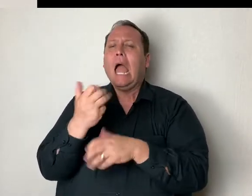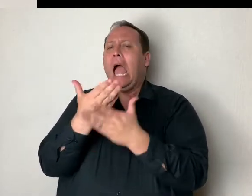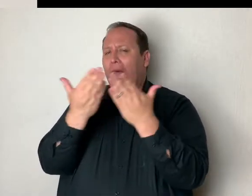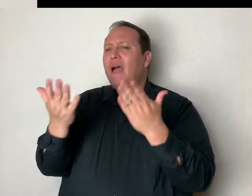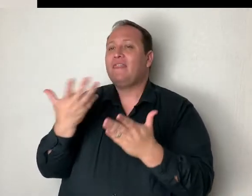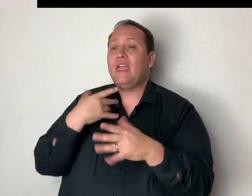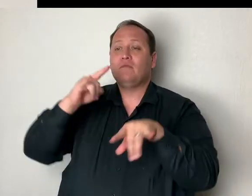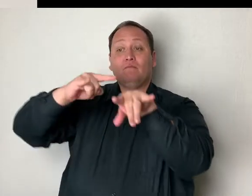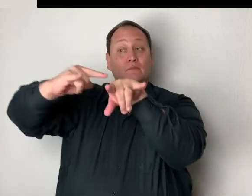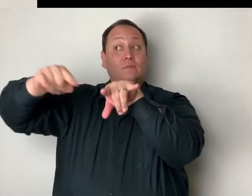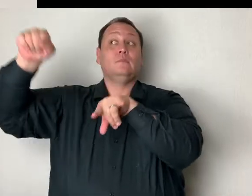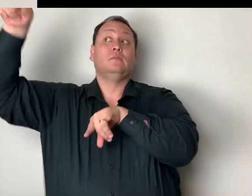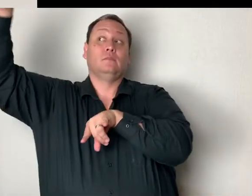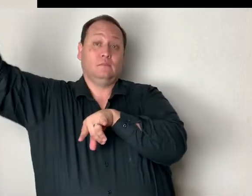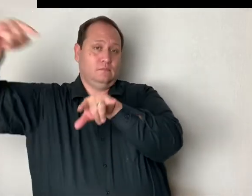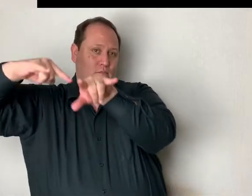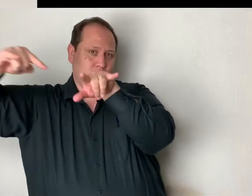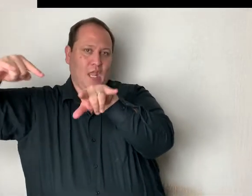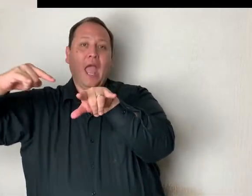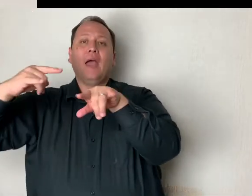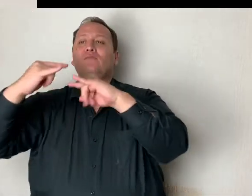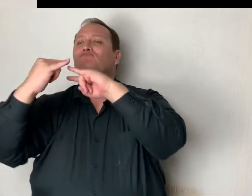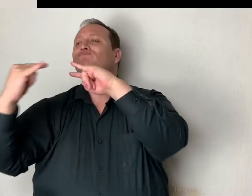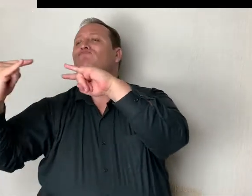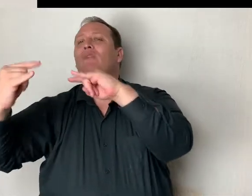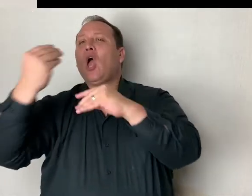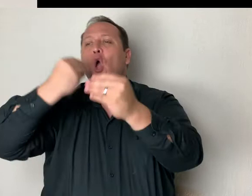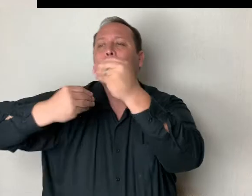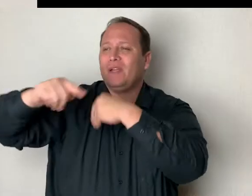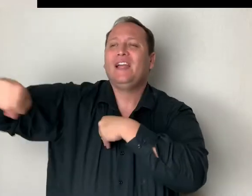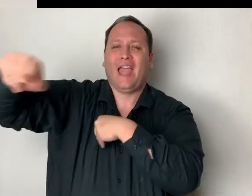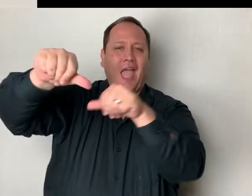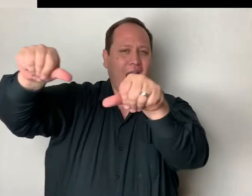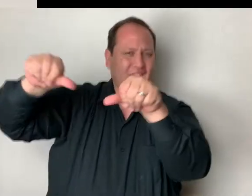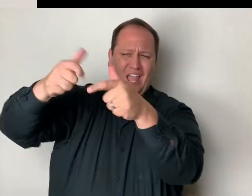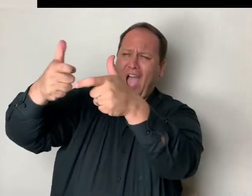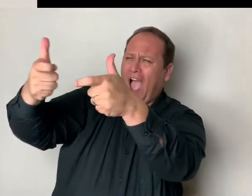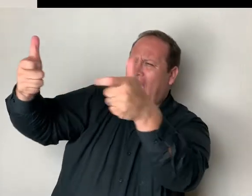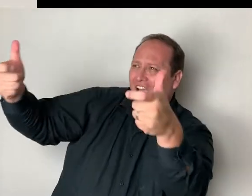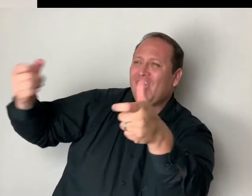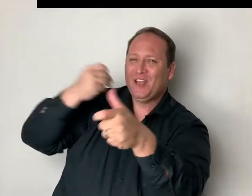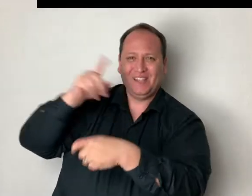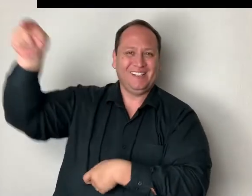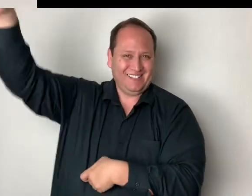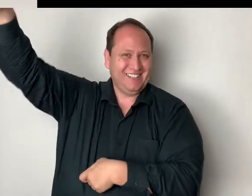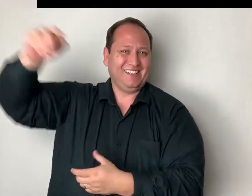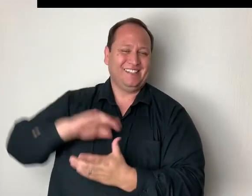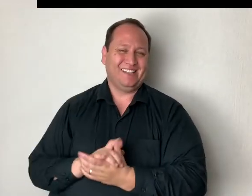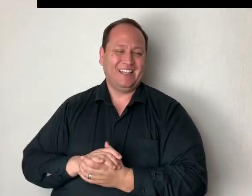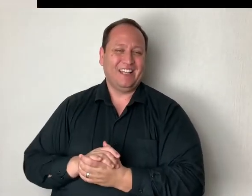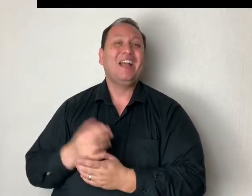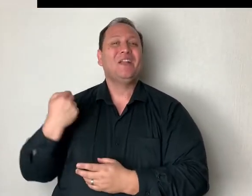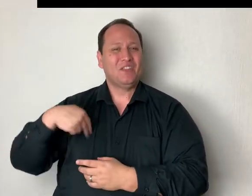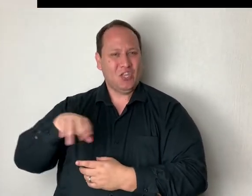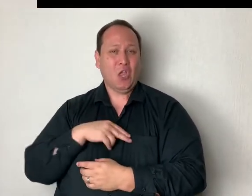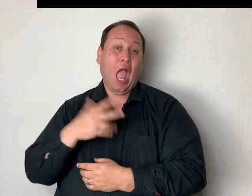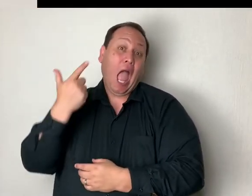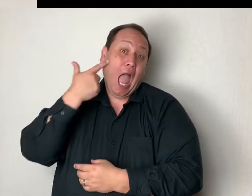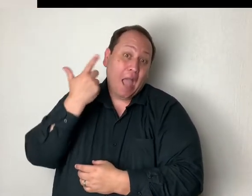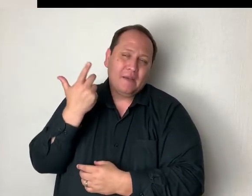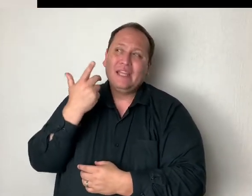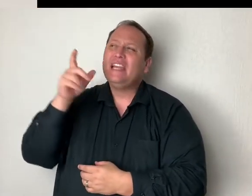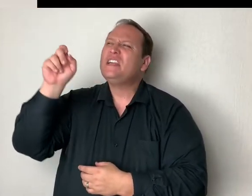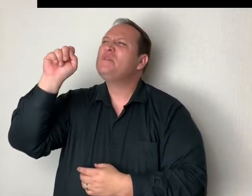and picnic areas. It's a big, big area, and we'll be hopefully encompassing the same area in